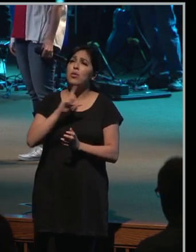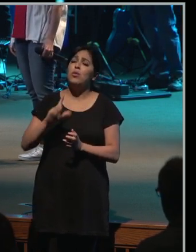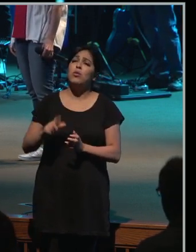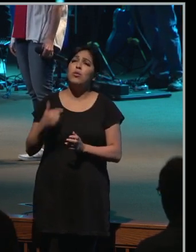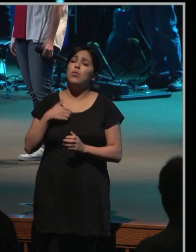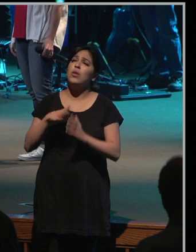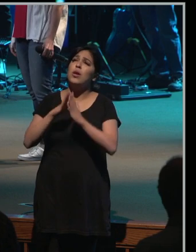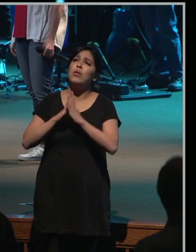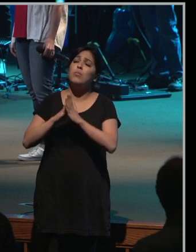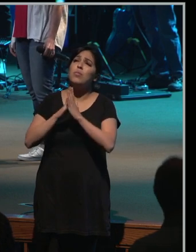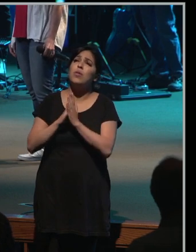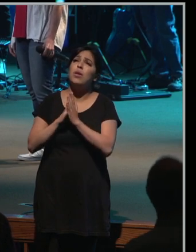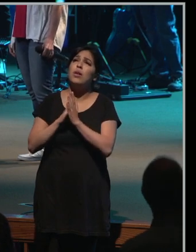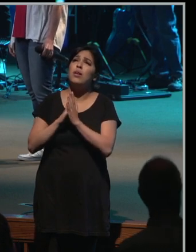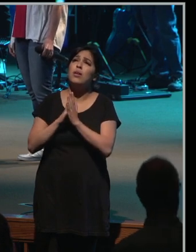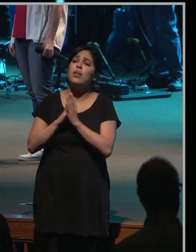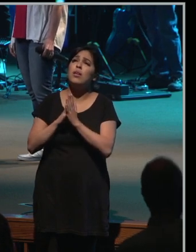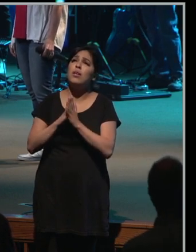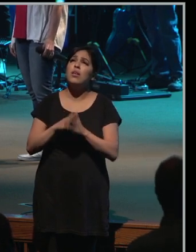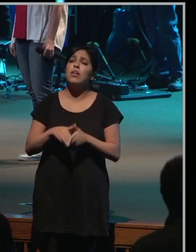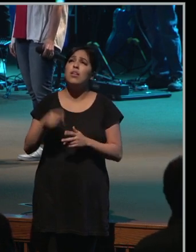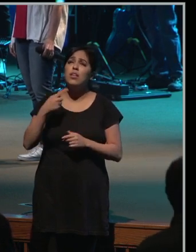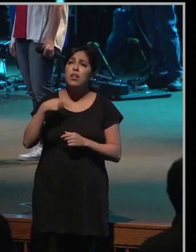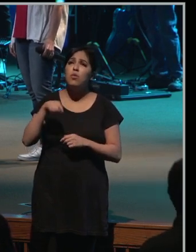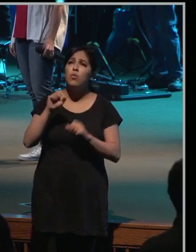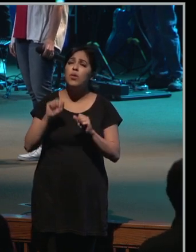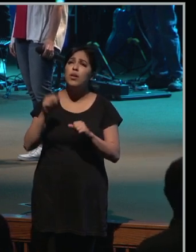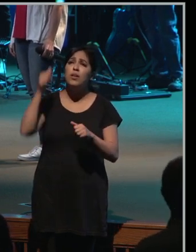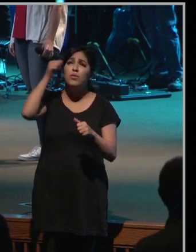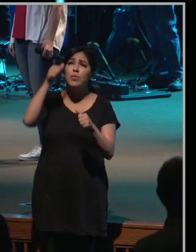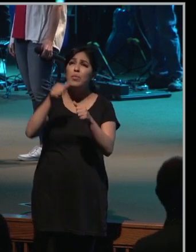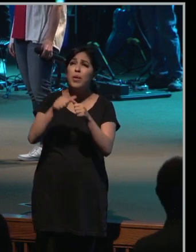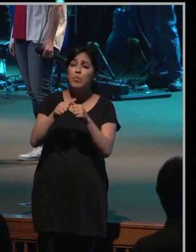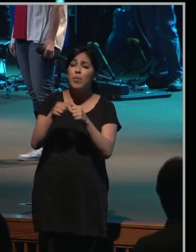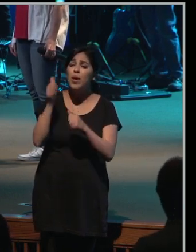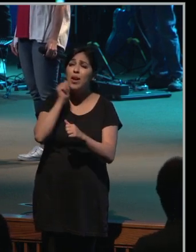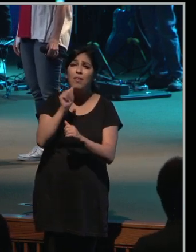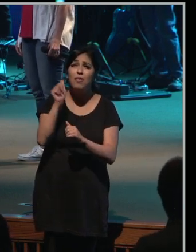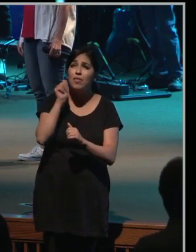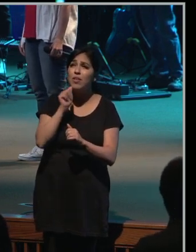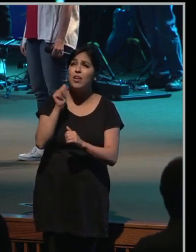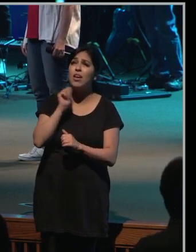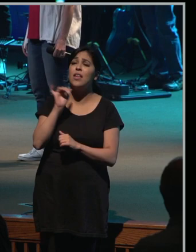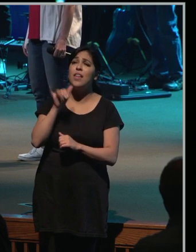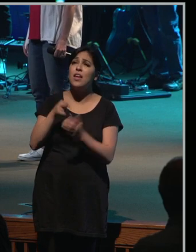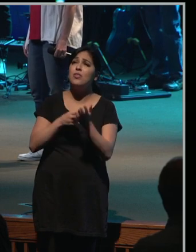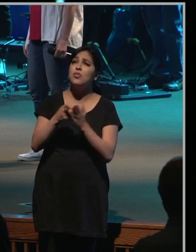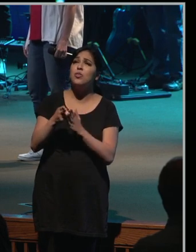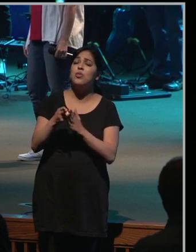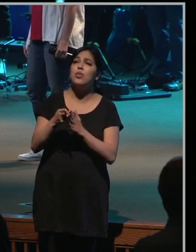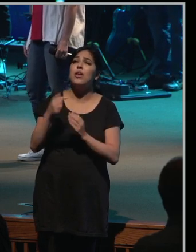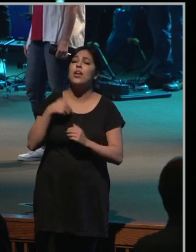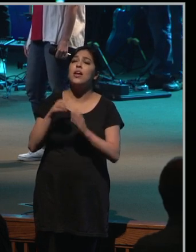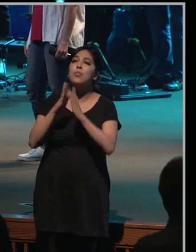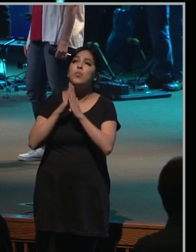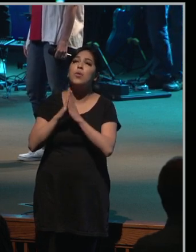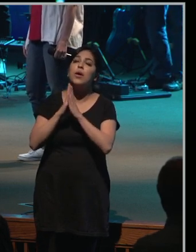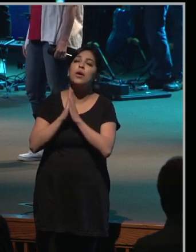you remind us daily of that truth. And as we continue in this service, I pray that we